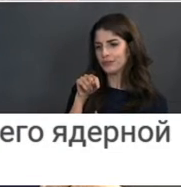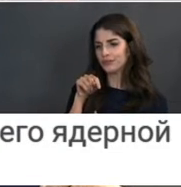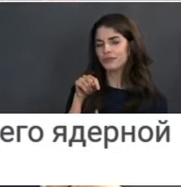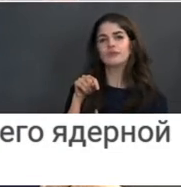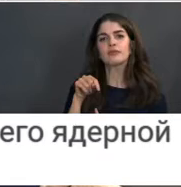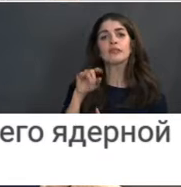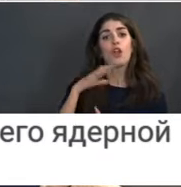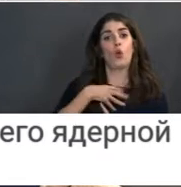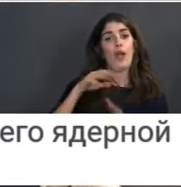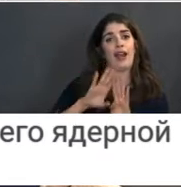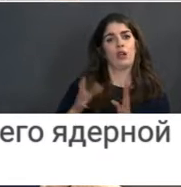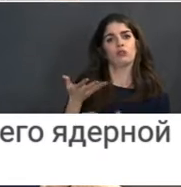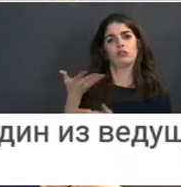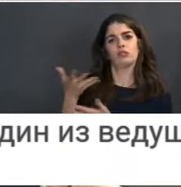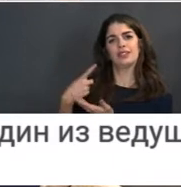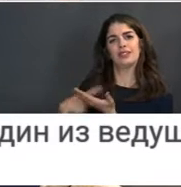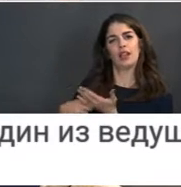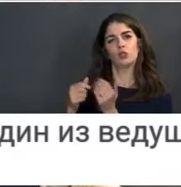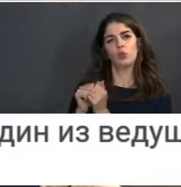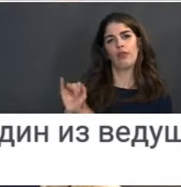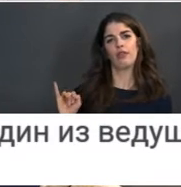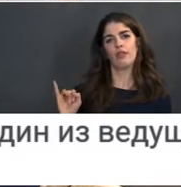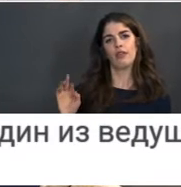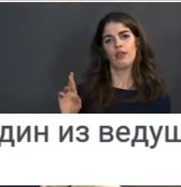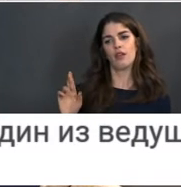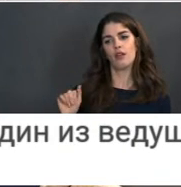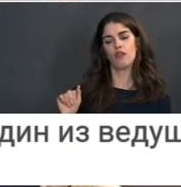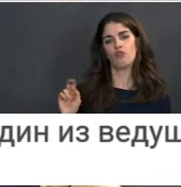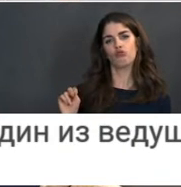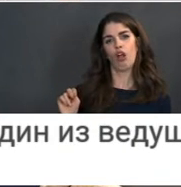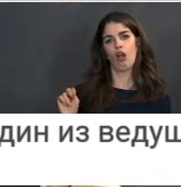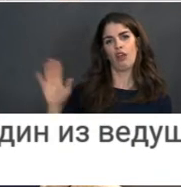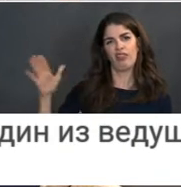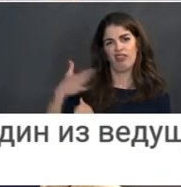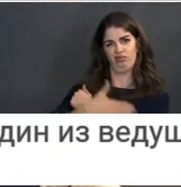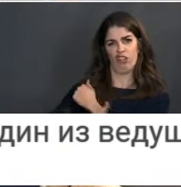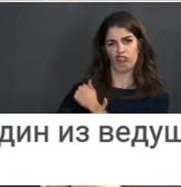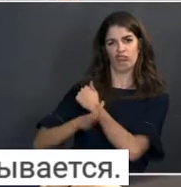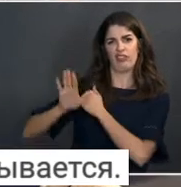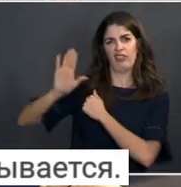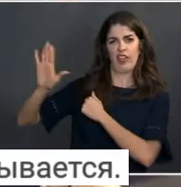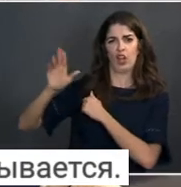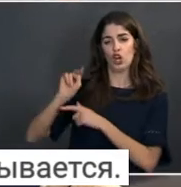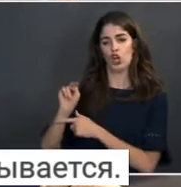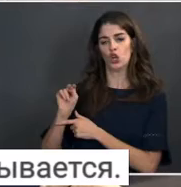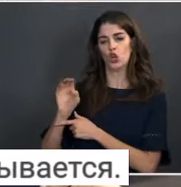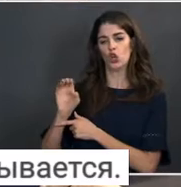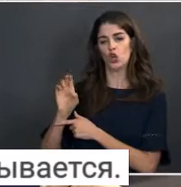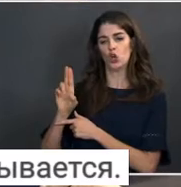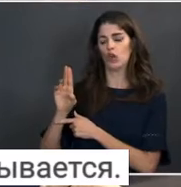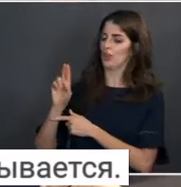Iran on its nuclear program? Because you had one of Iran's top diplomats saying yesterday that it believes the window is